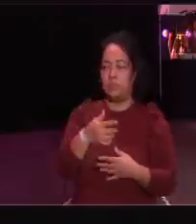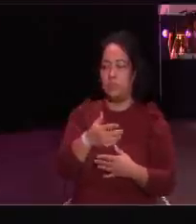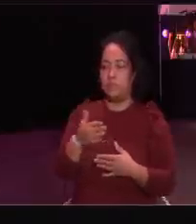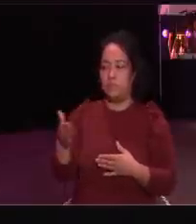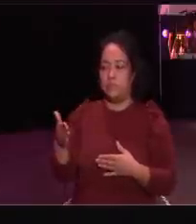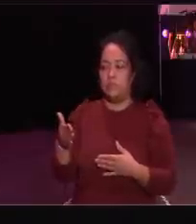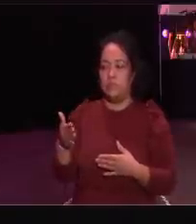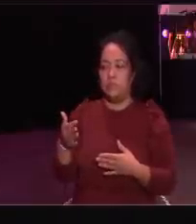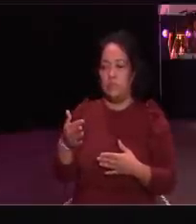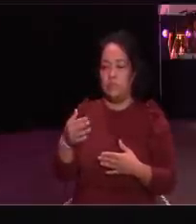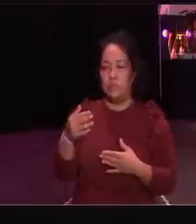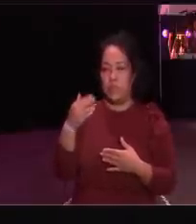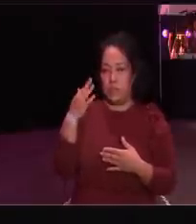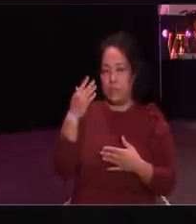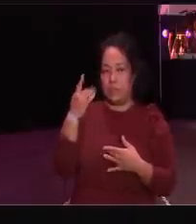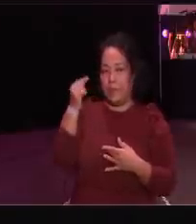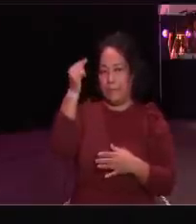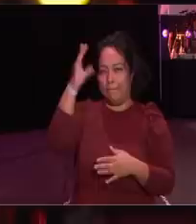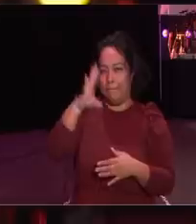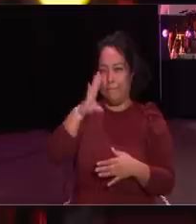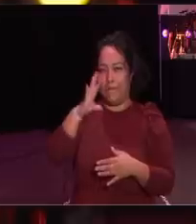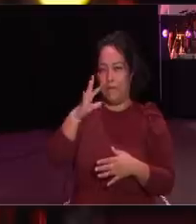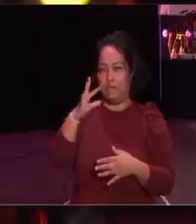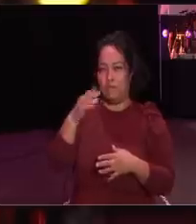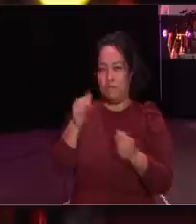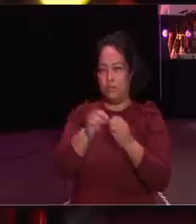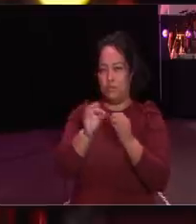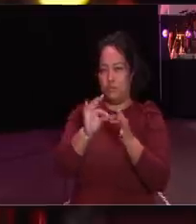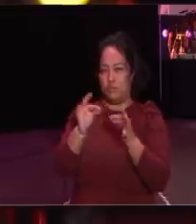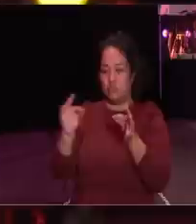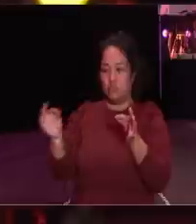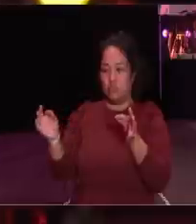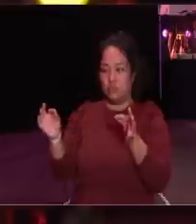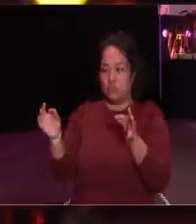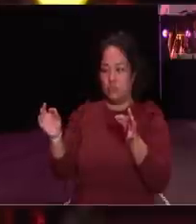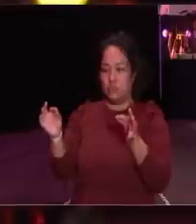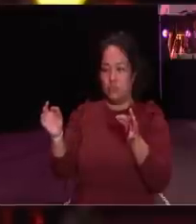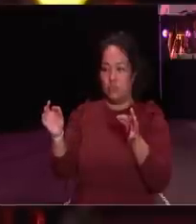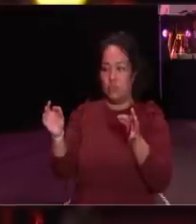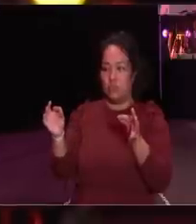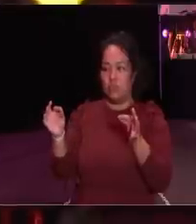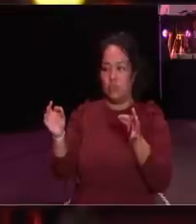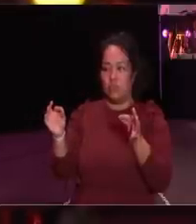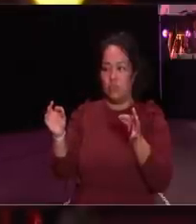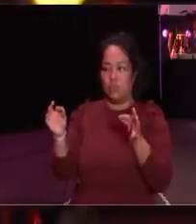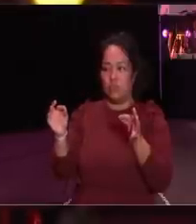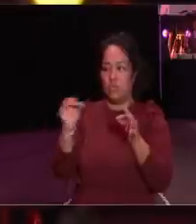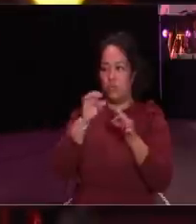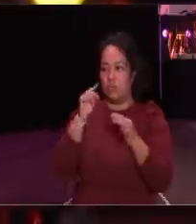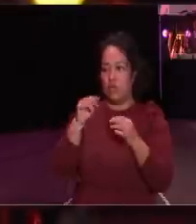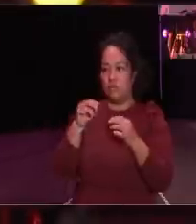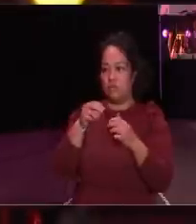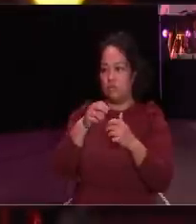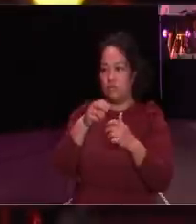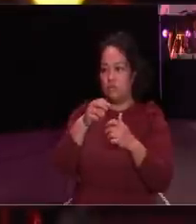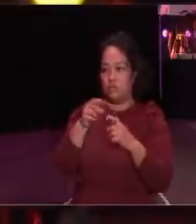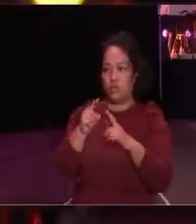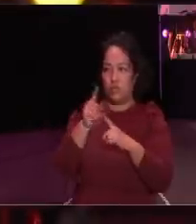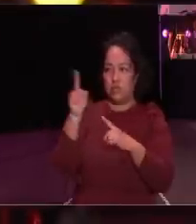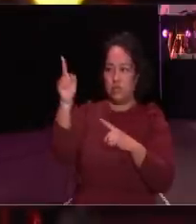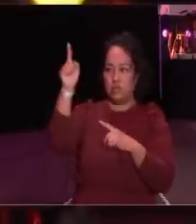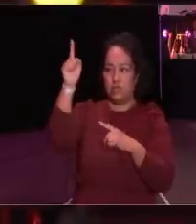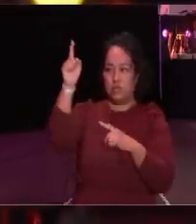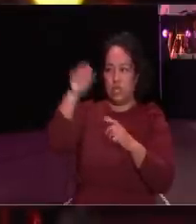del cordel. Because the man with the line, with the string. No se iba para arriba. He wasn't ascending. Sino que se iba a la distancia. But he